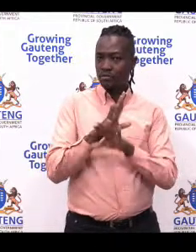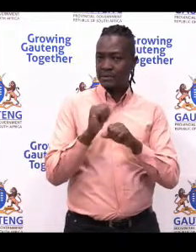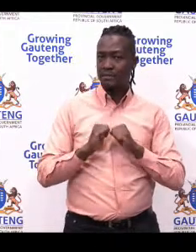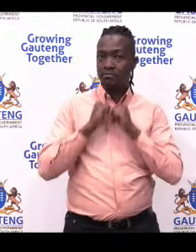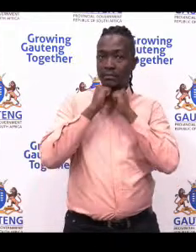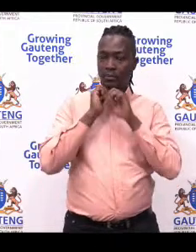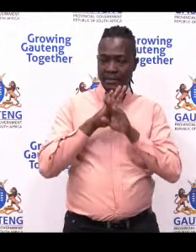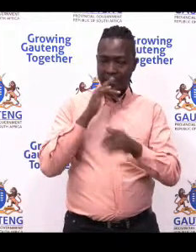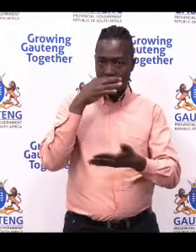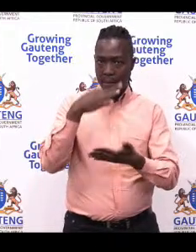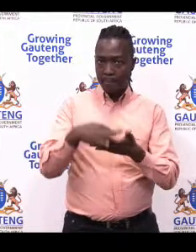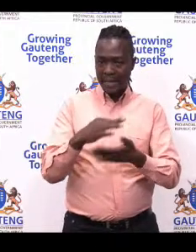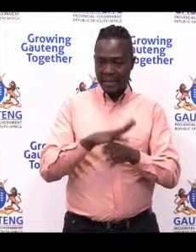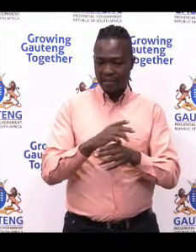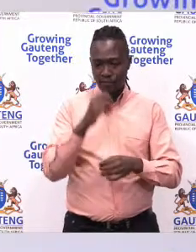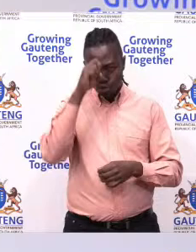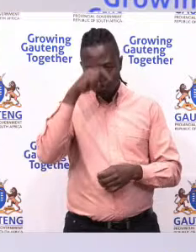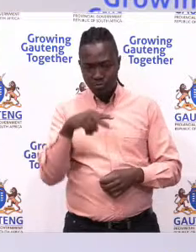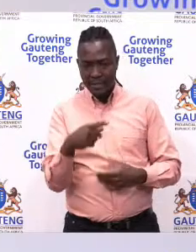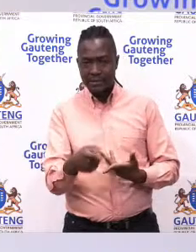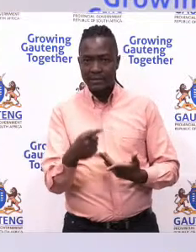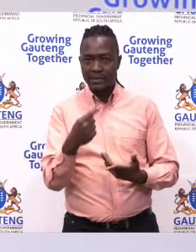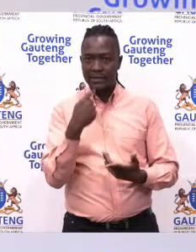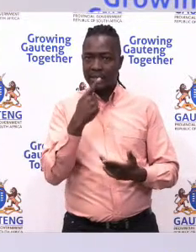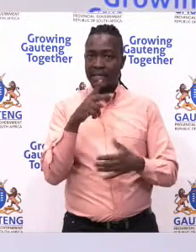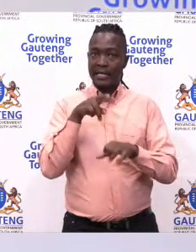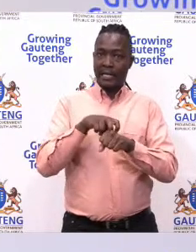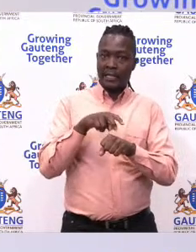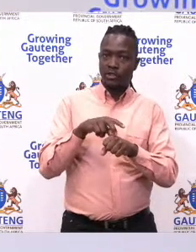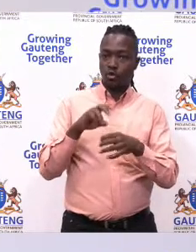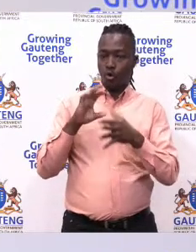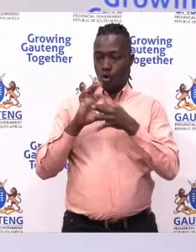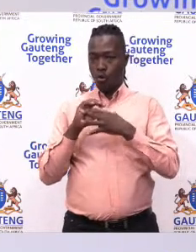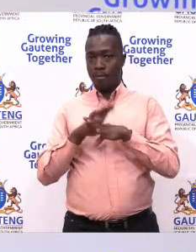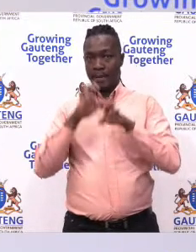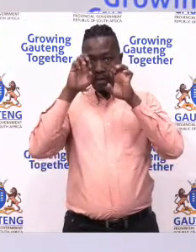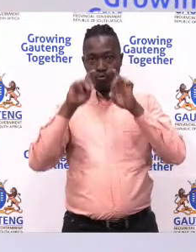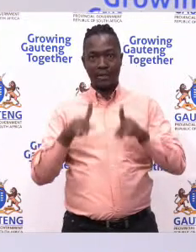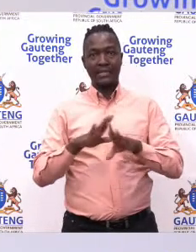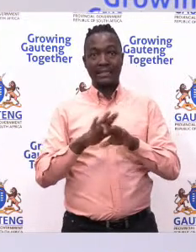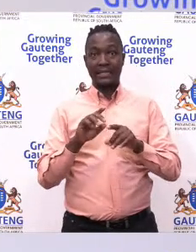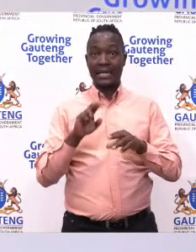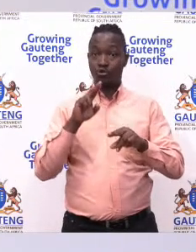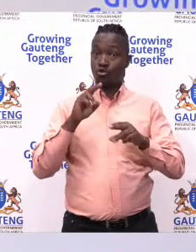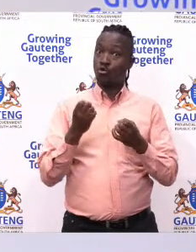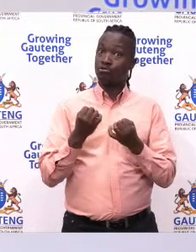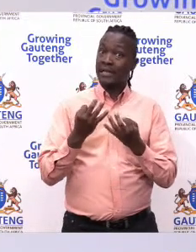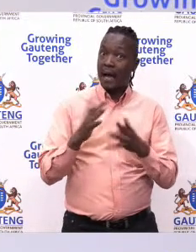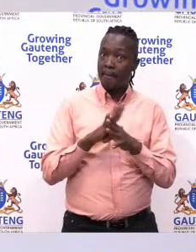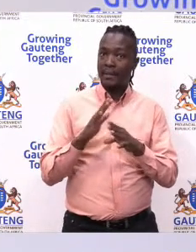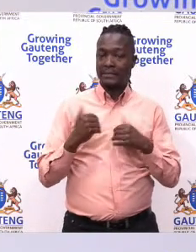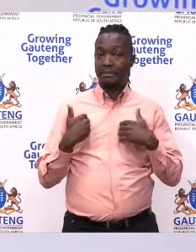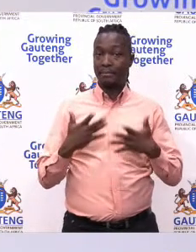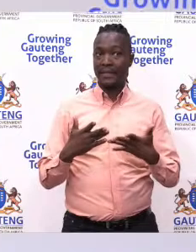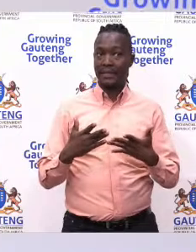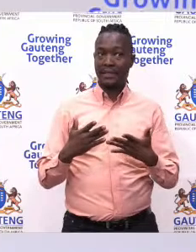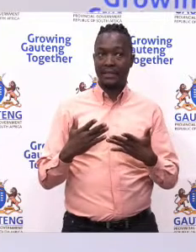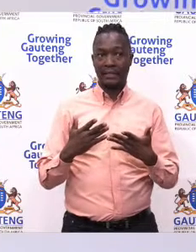are applying for learners requiring home education, and those numbers begin to give you a number